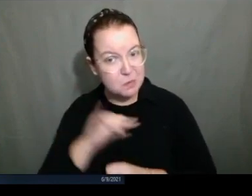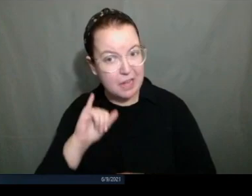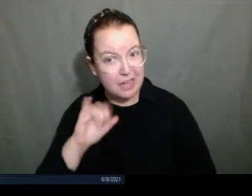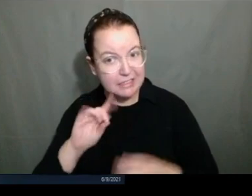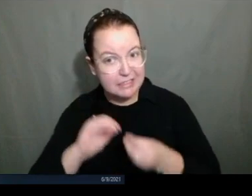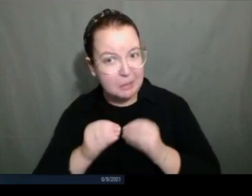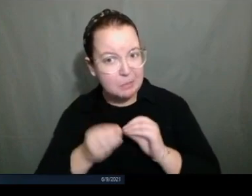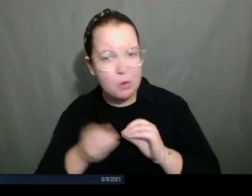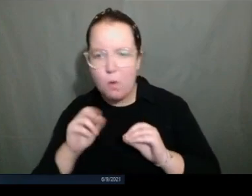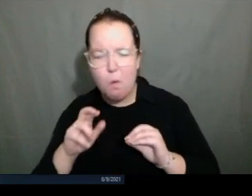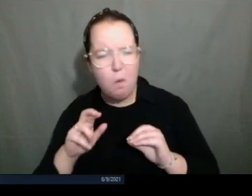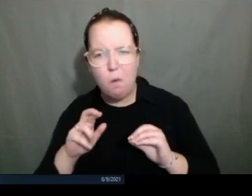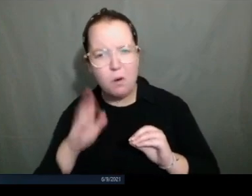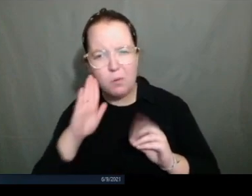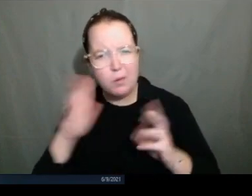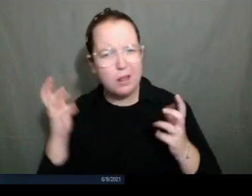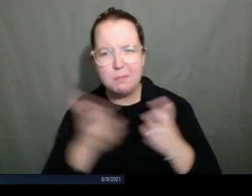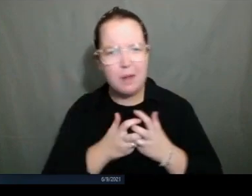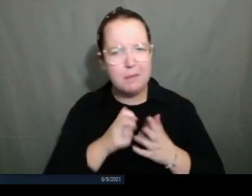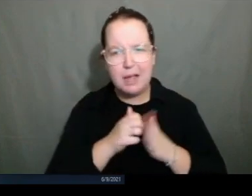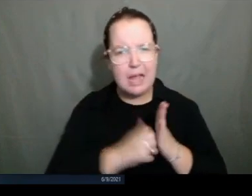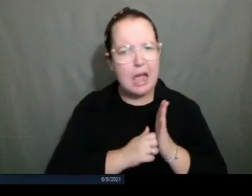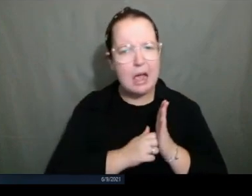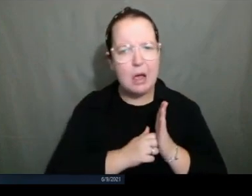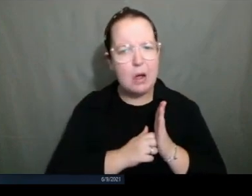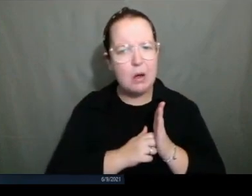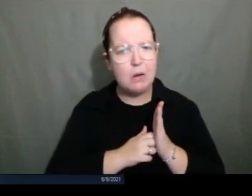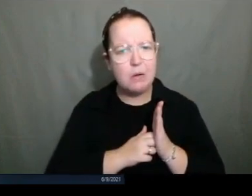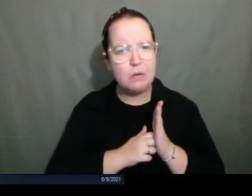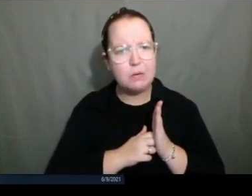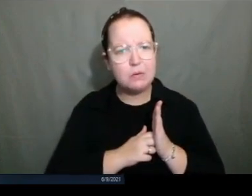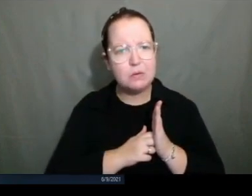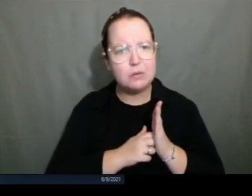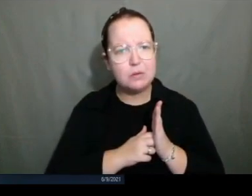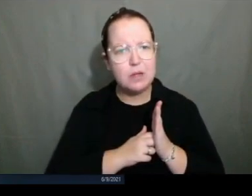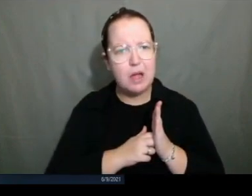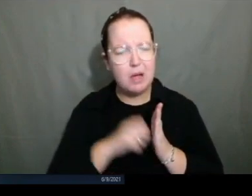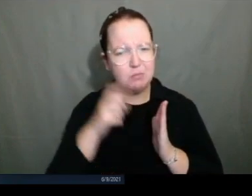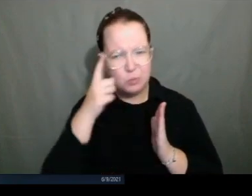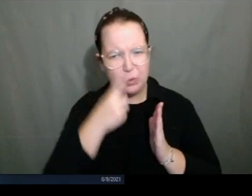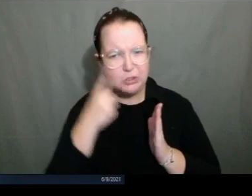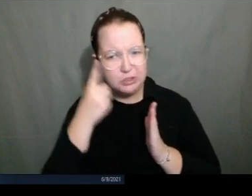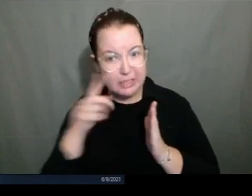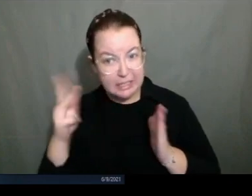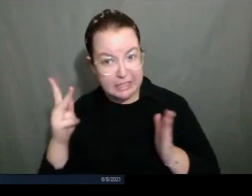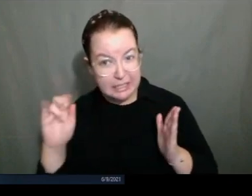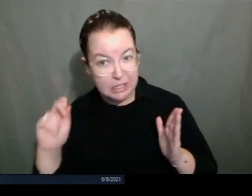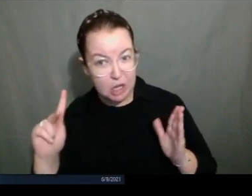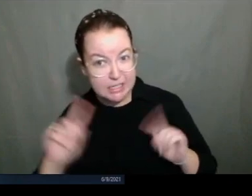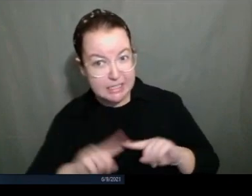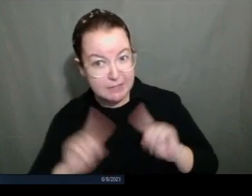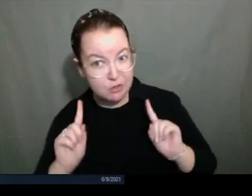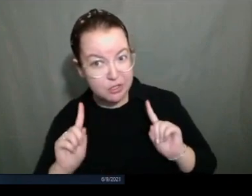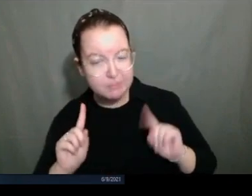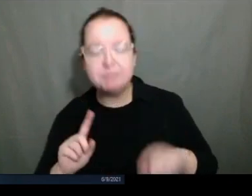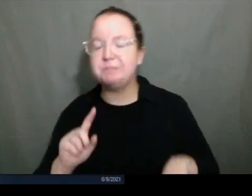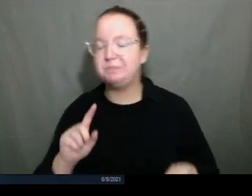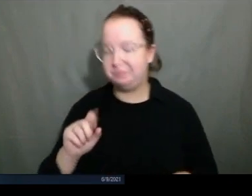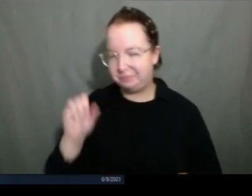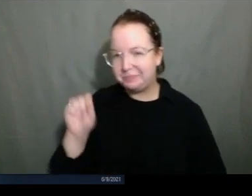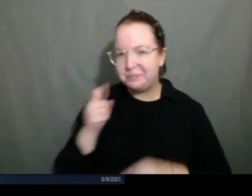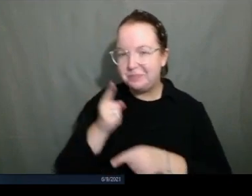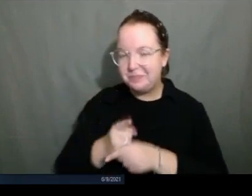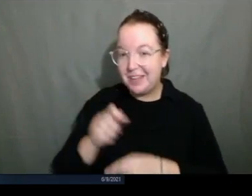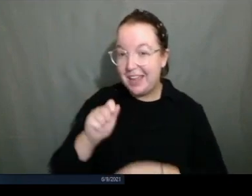every time, or is it automatically going to know that's who you are? Just the common kiosks that you have to put your ID in. Exactly. So if you're using the app, you're